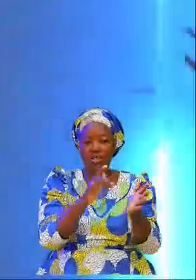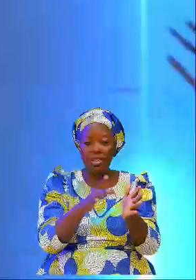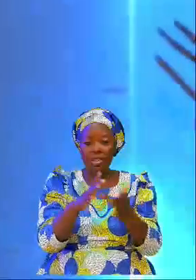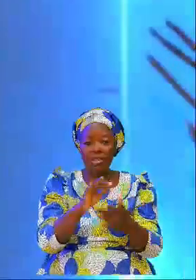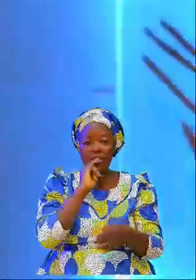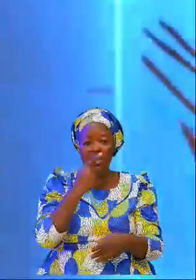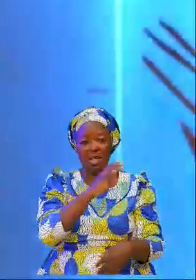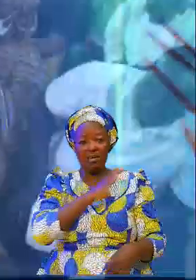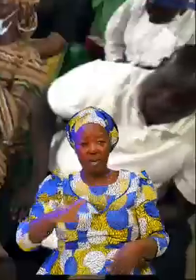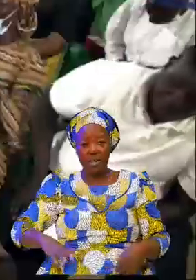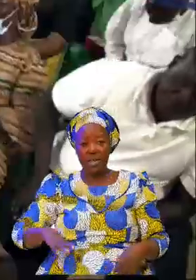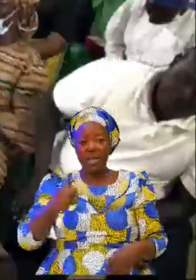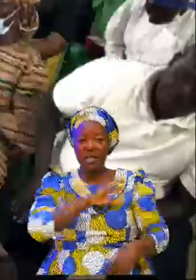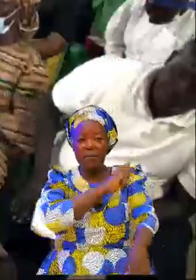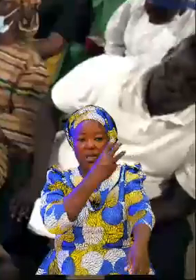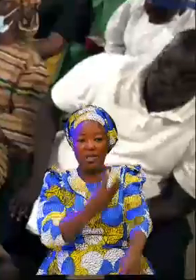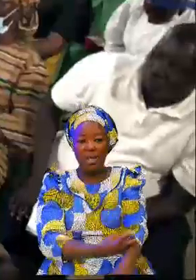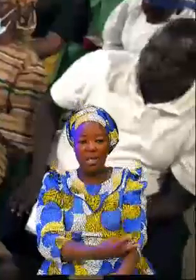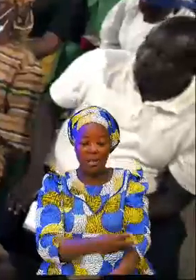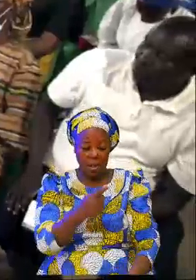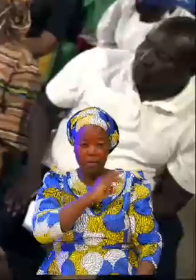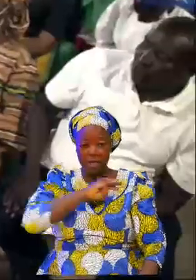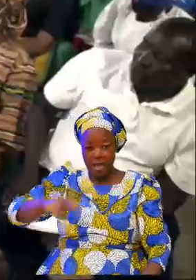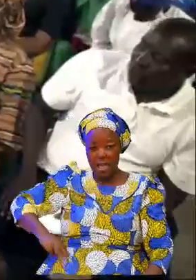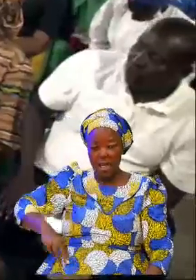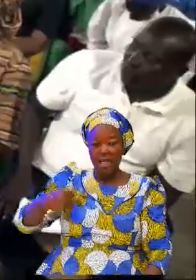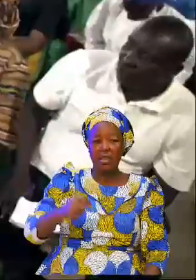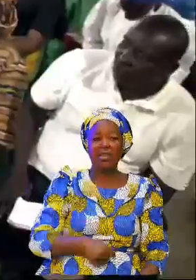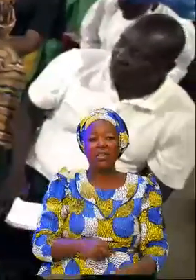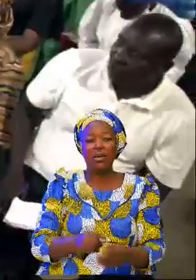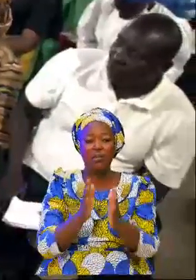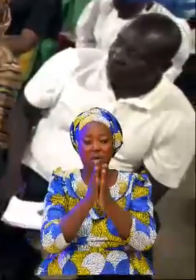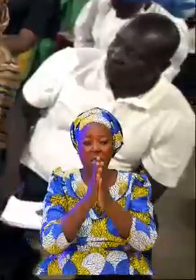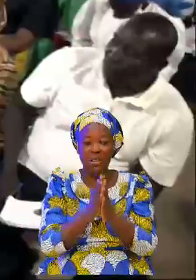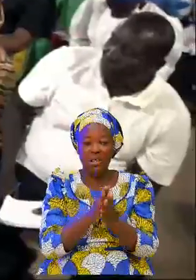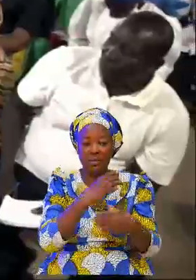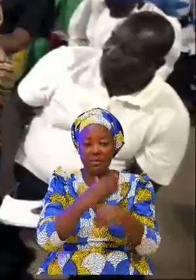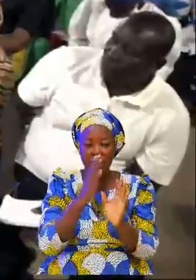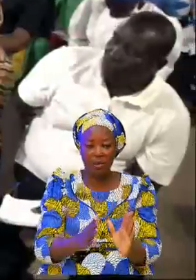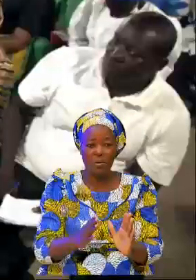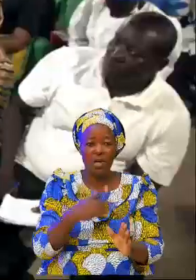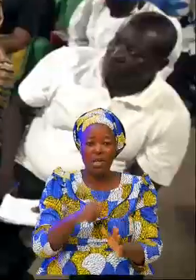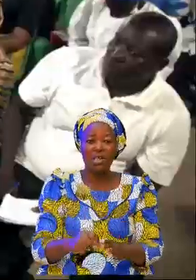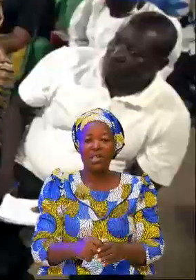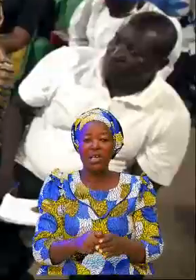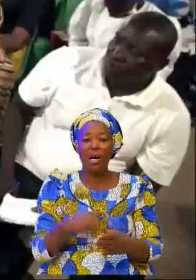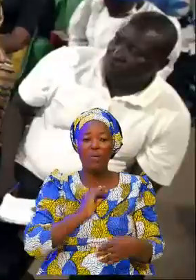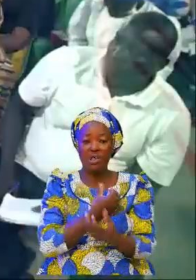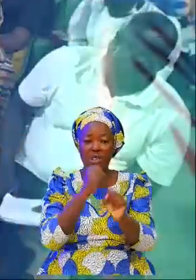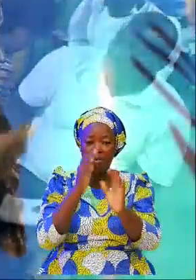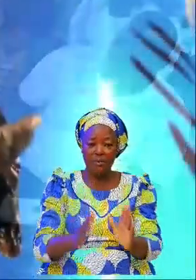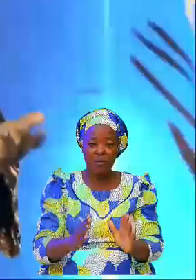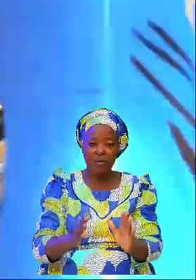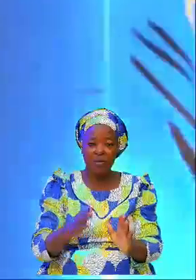that Jesus is the Christ, the Messiah, the Mediator, the Savior,